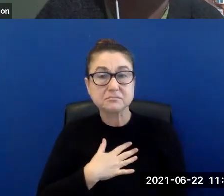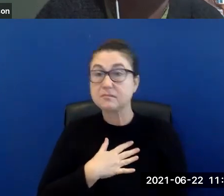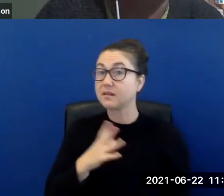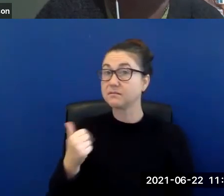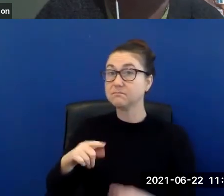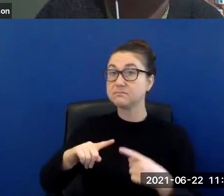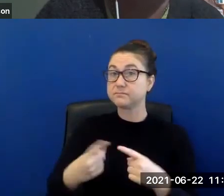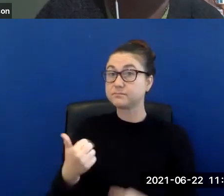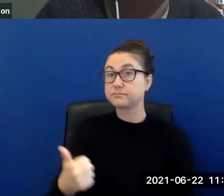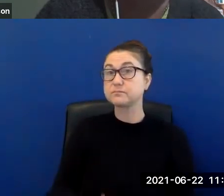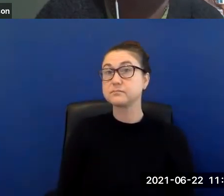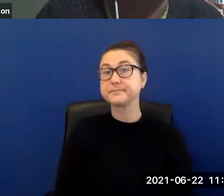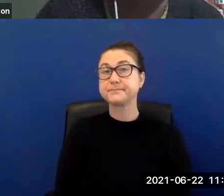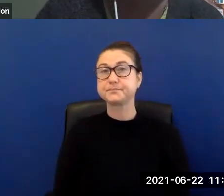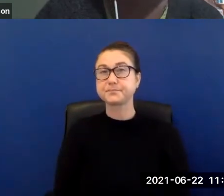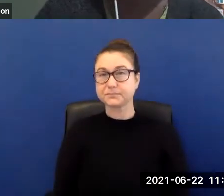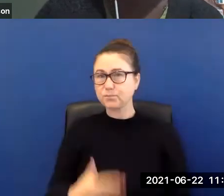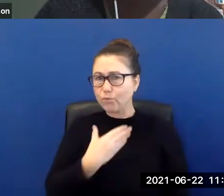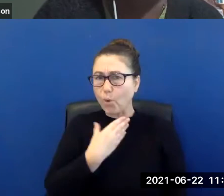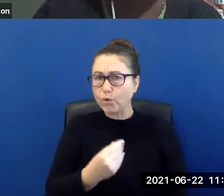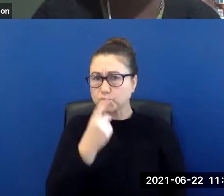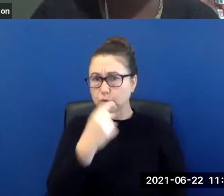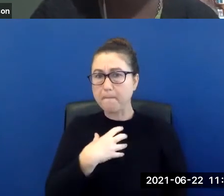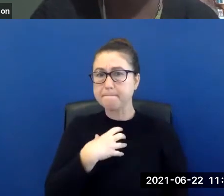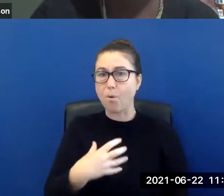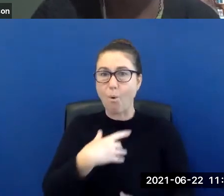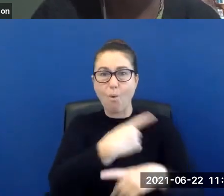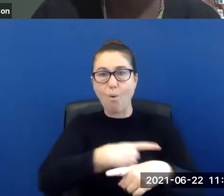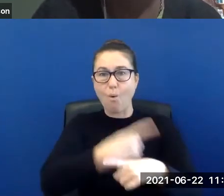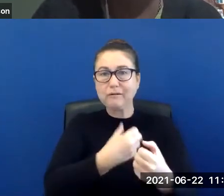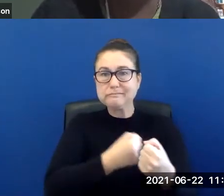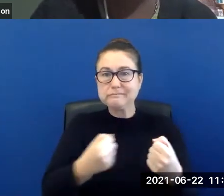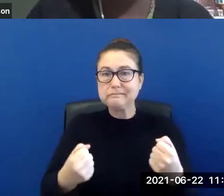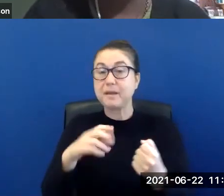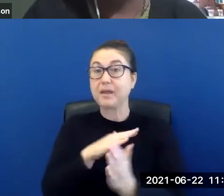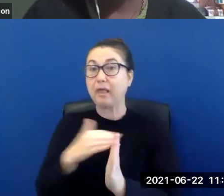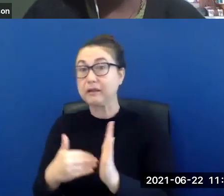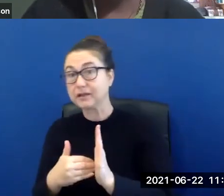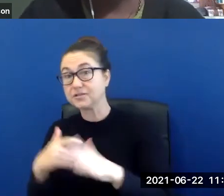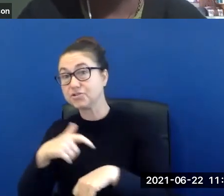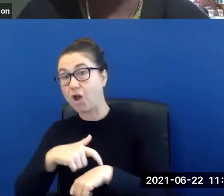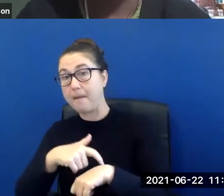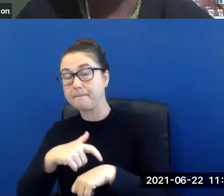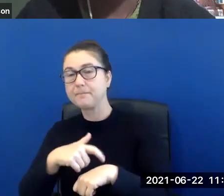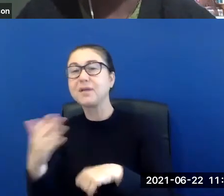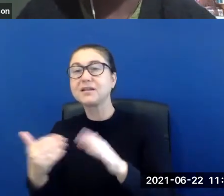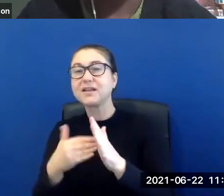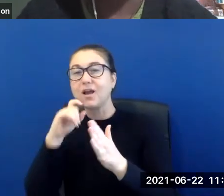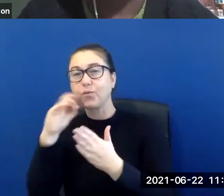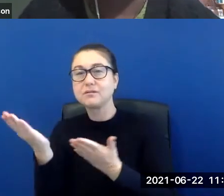point. I wish we could talk more about this. I know. A little bit of time at the end. But I'm now going to hand over